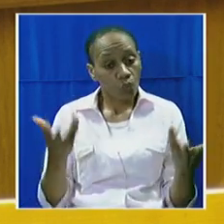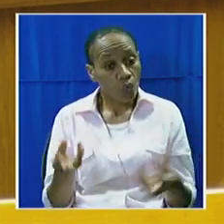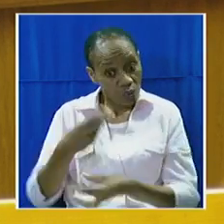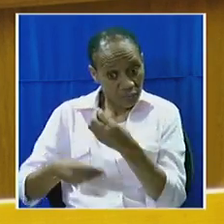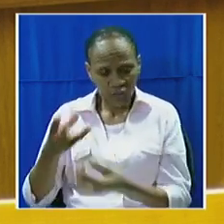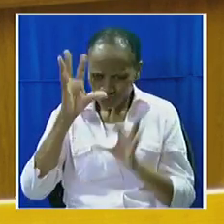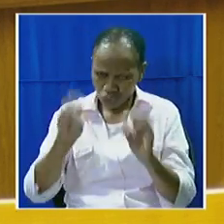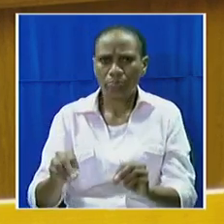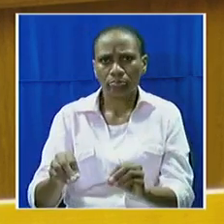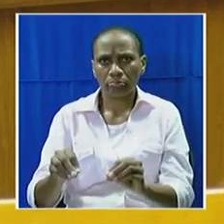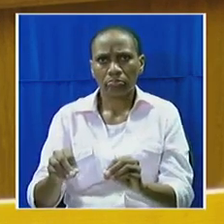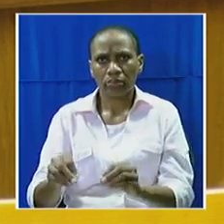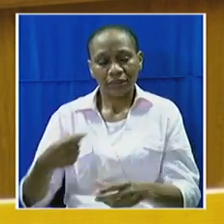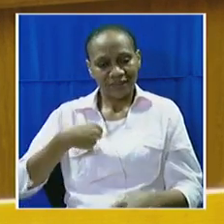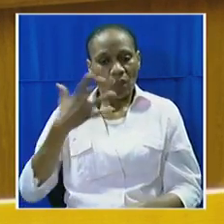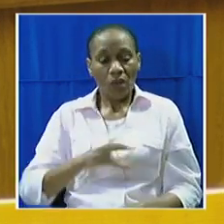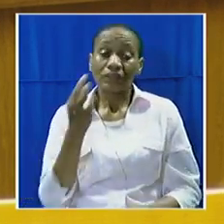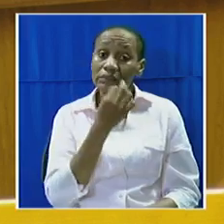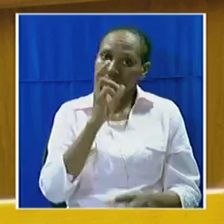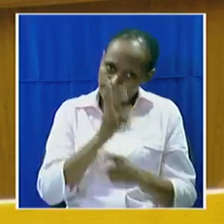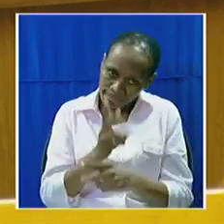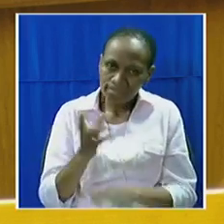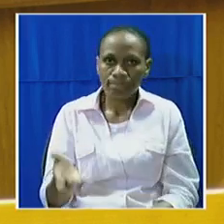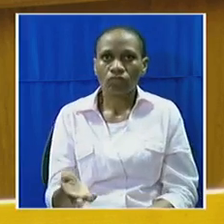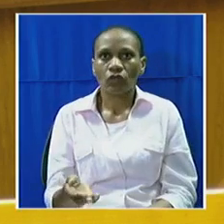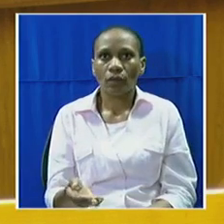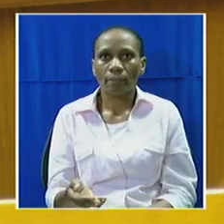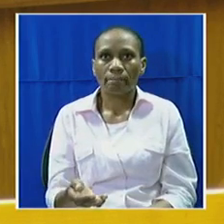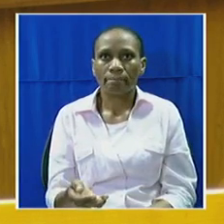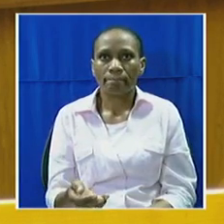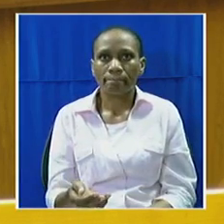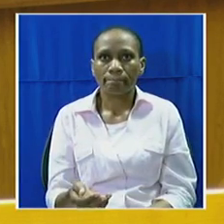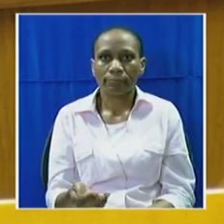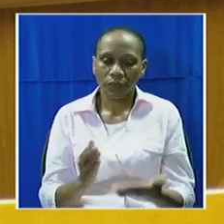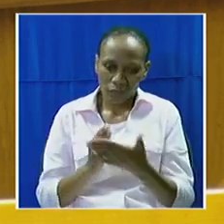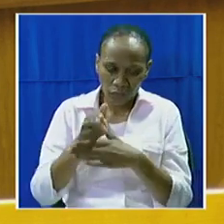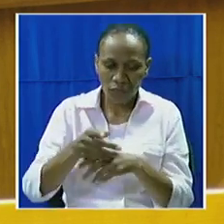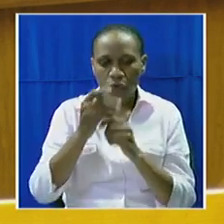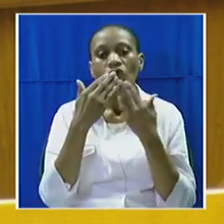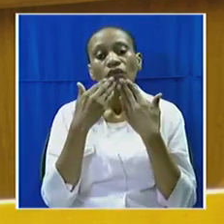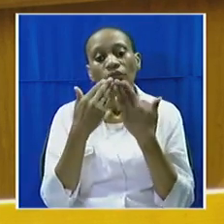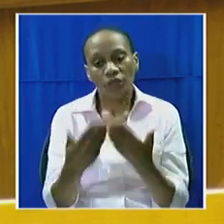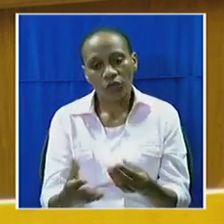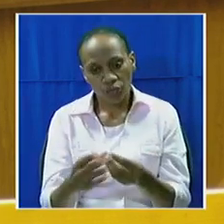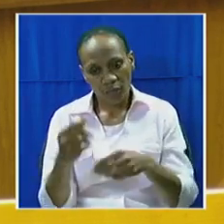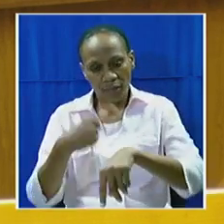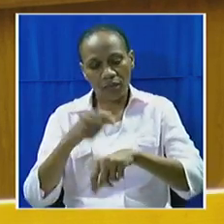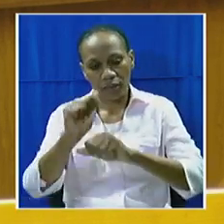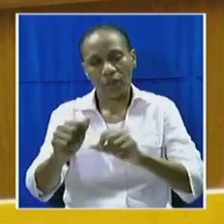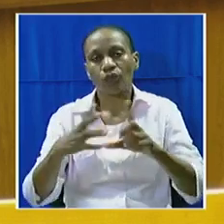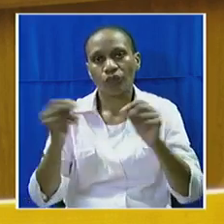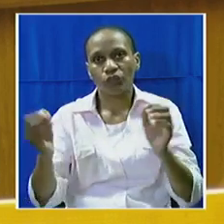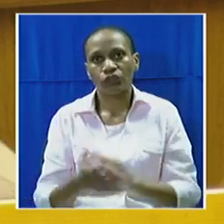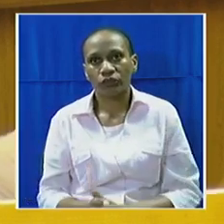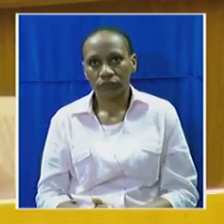happening? I want to emphasize the majority of those people are stealing, the majority of them are getting